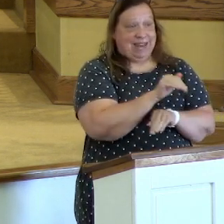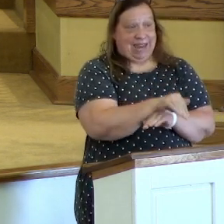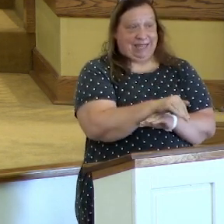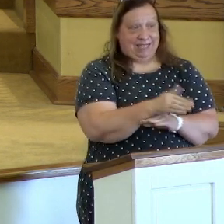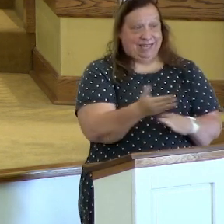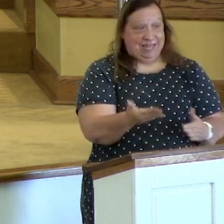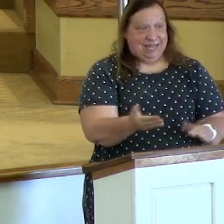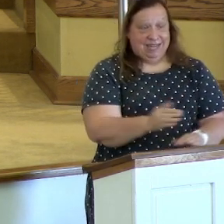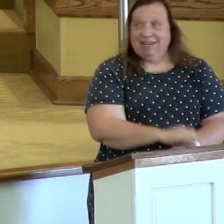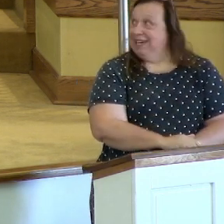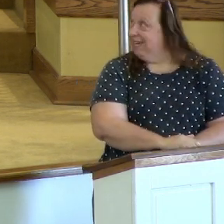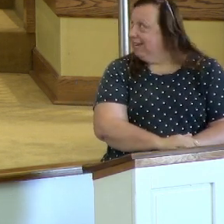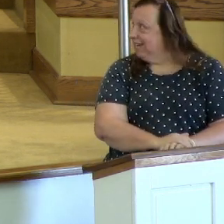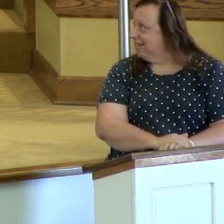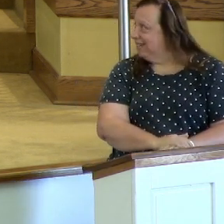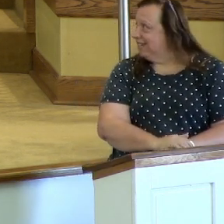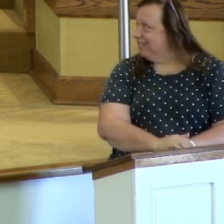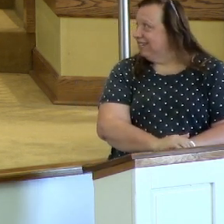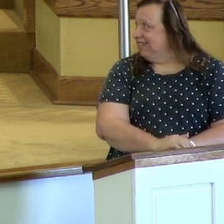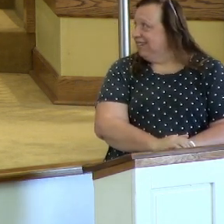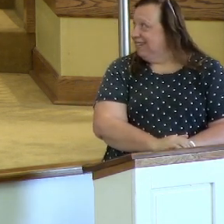Amen.